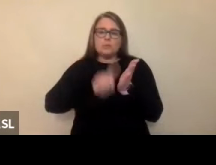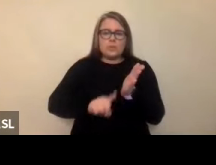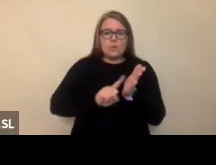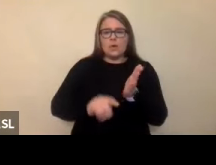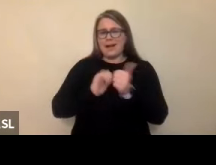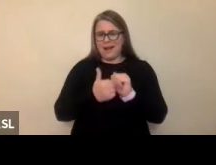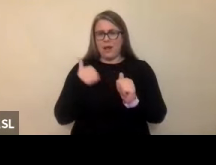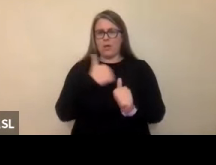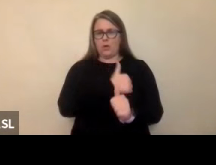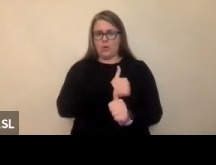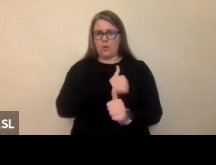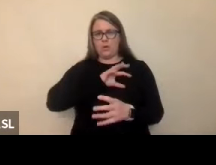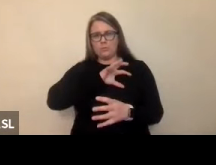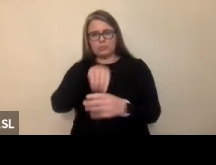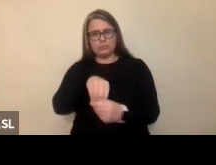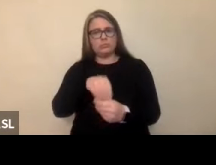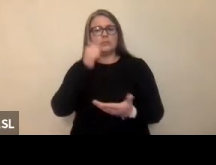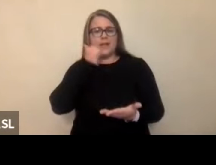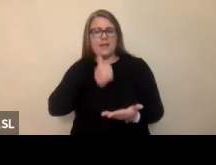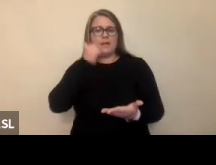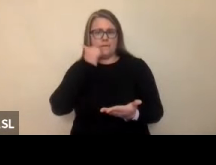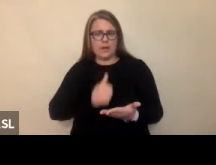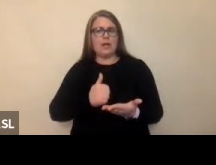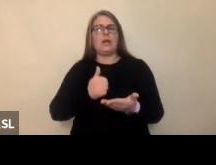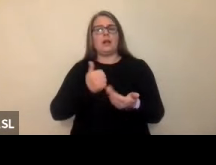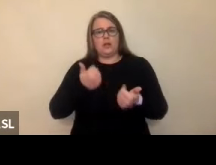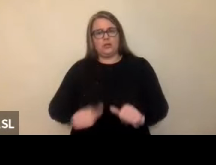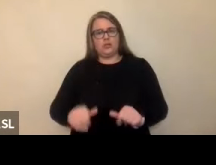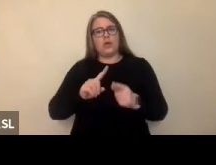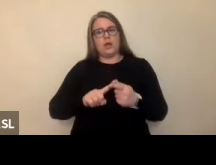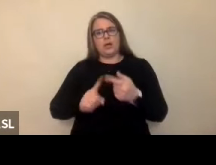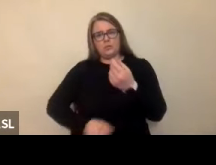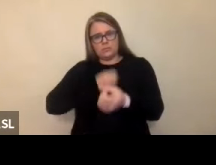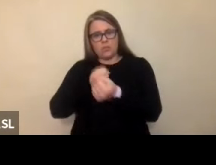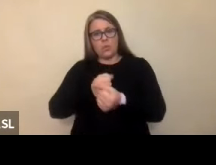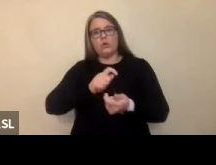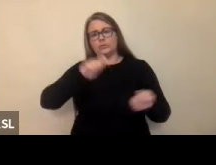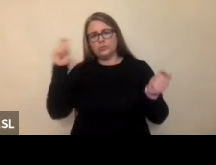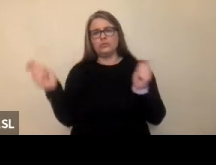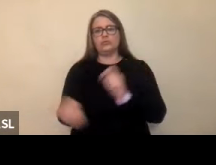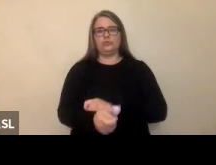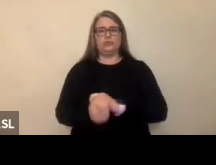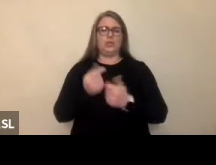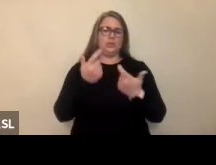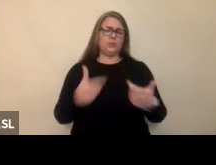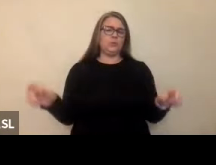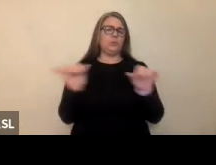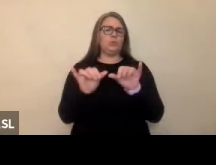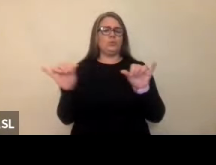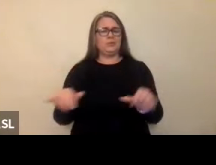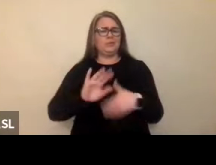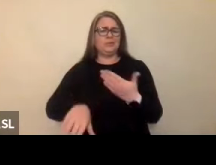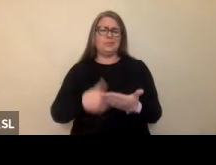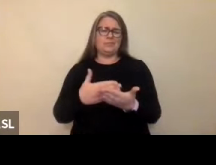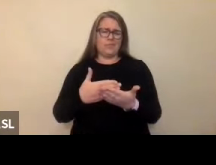transform these mammoth systems, right? That there's such deep roots inside of slavery, so old, so historic, and so huge, and how